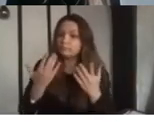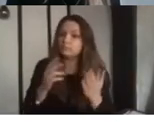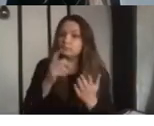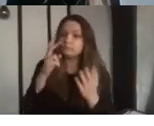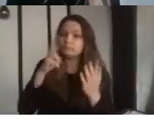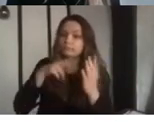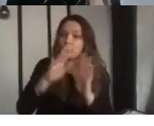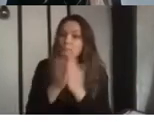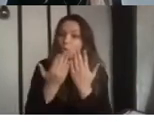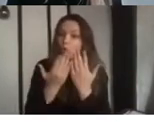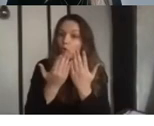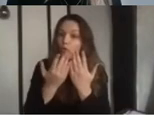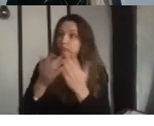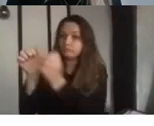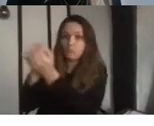obtained from the library.